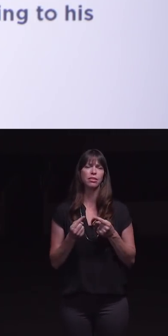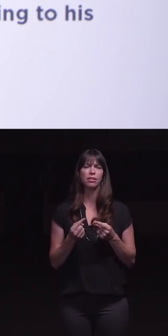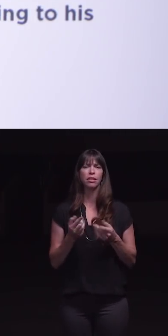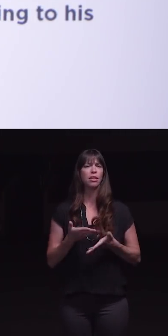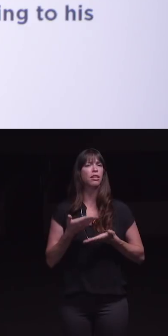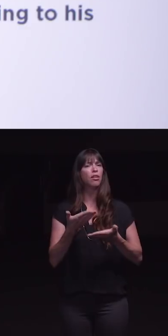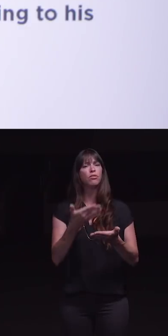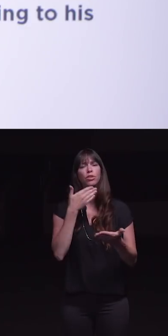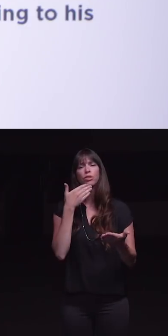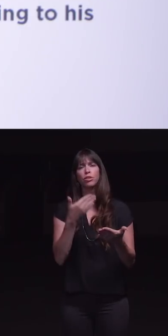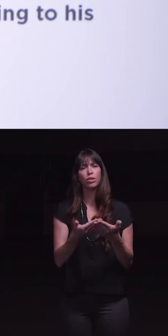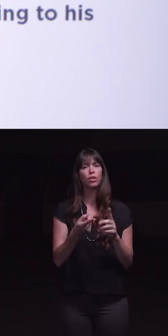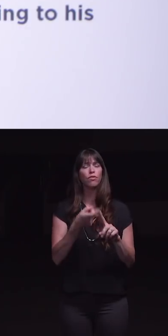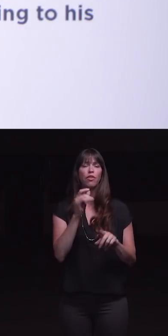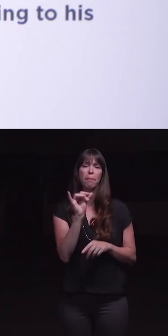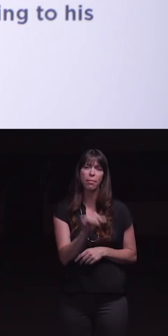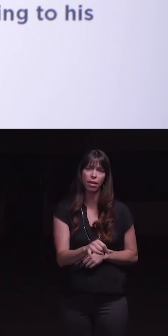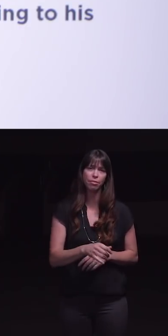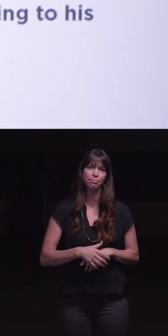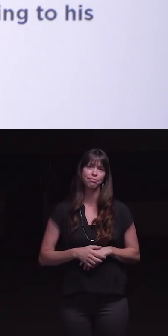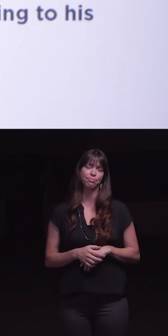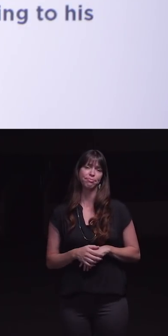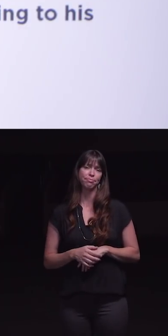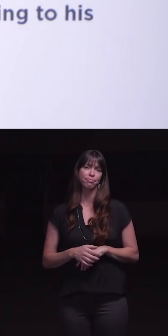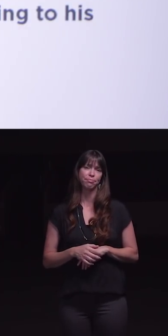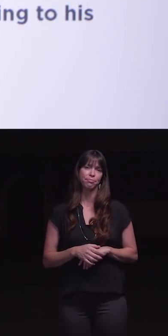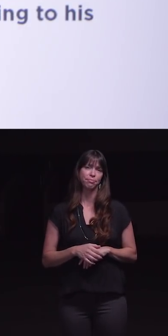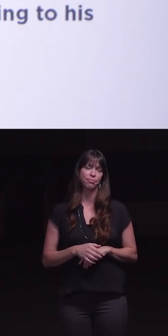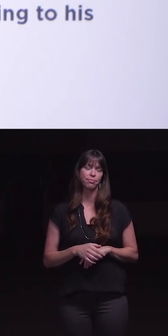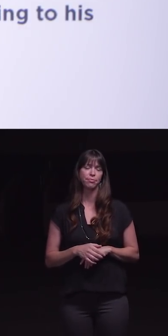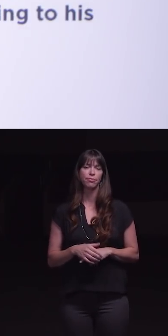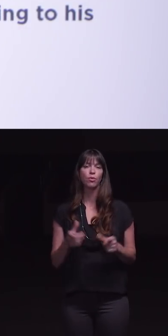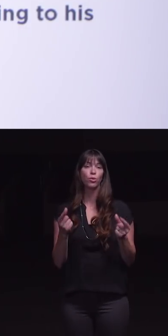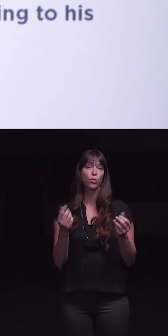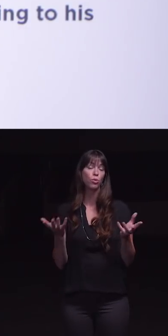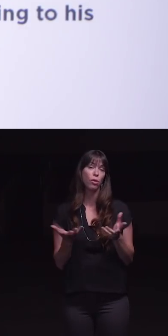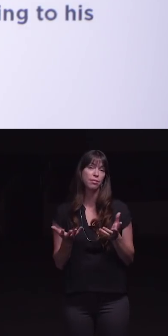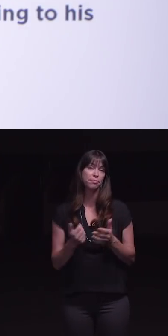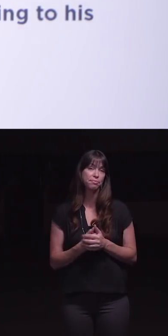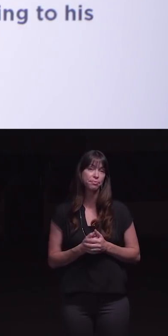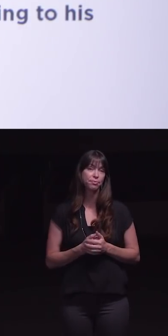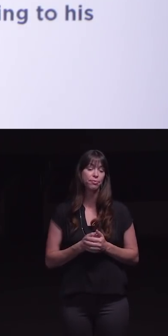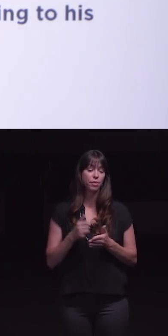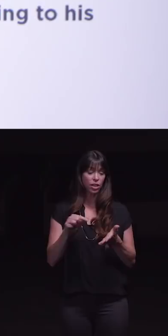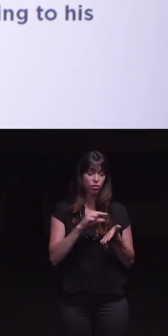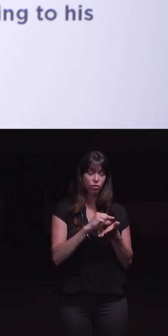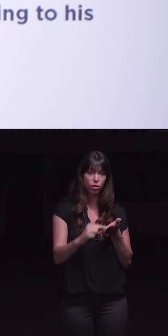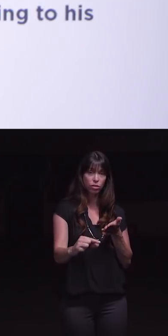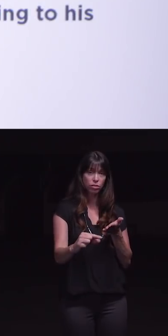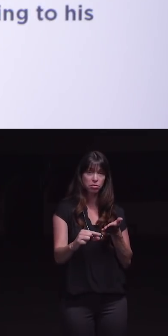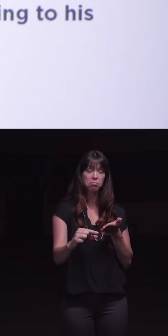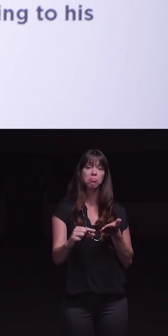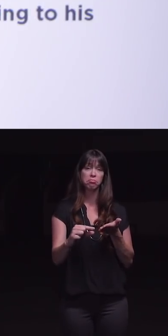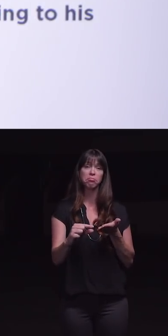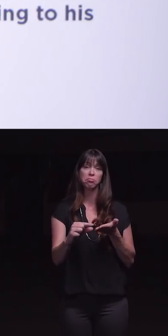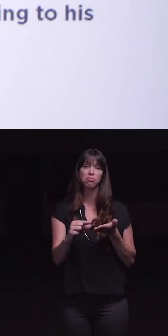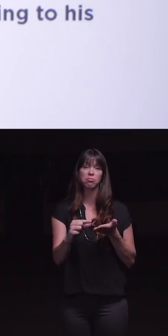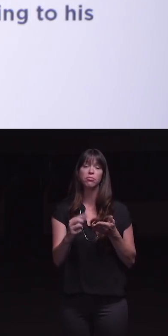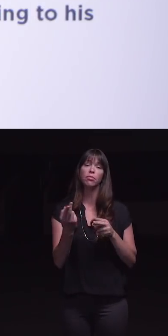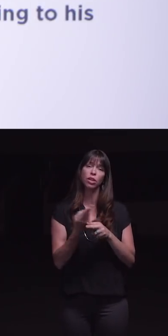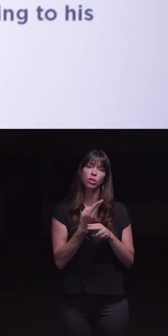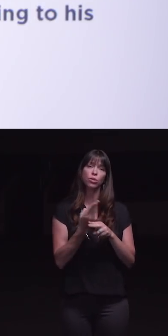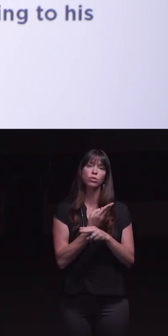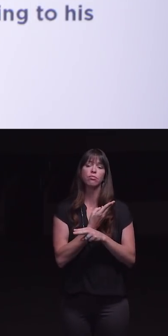out of it. And what I'd like to do is take this verse and lay it next to a